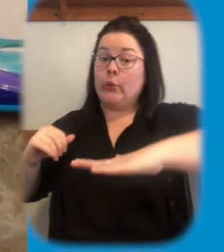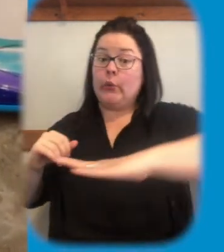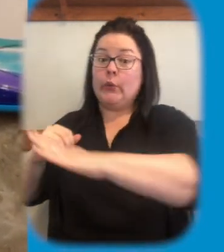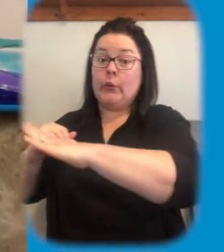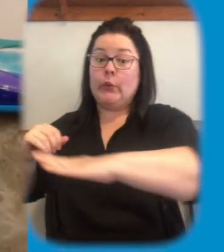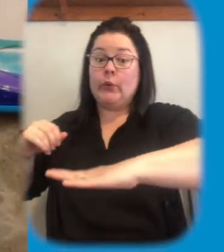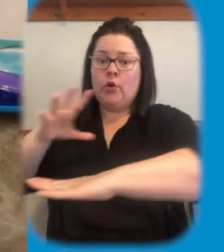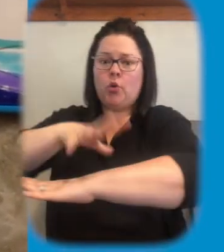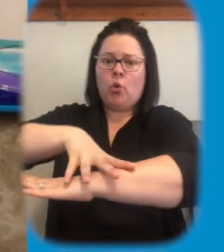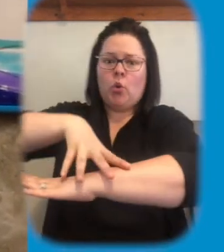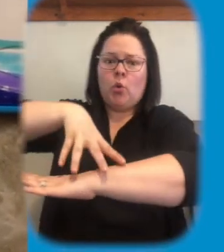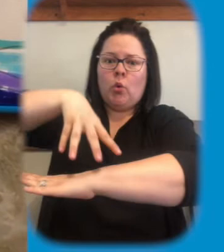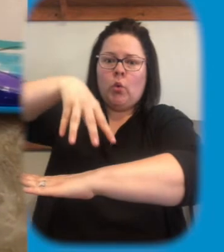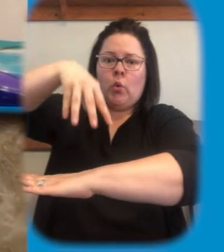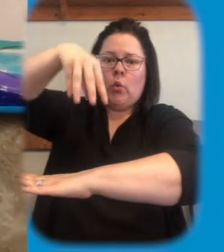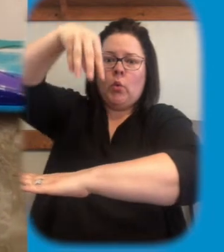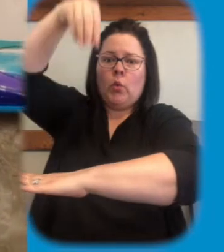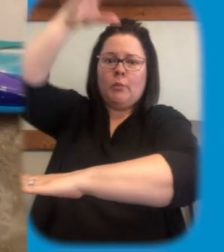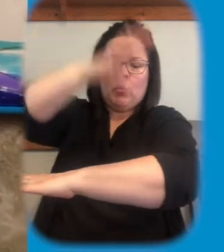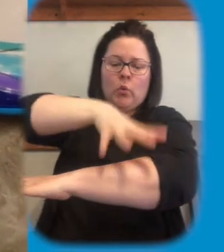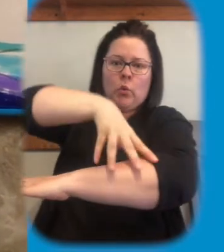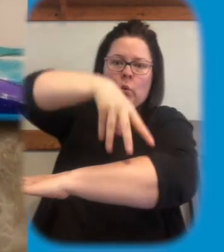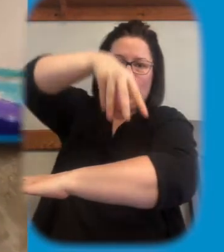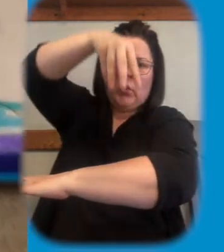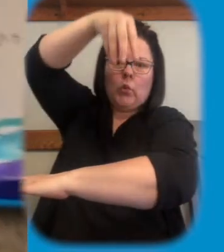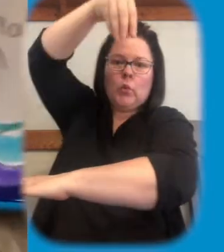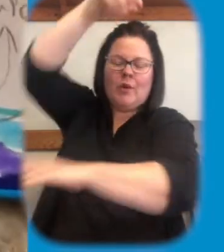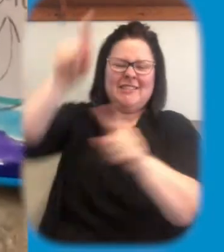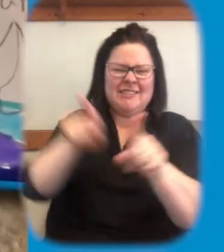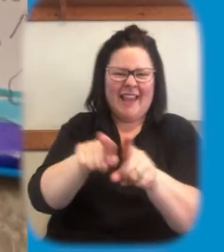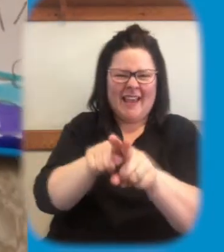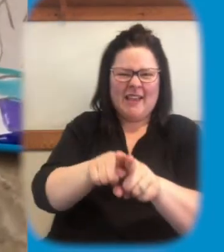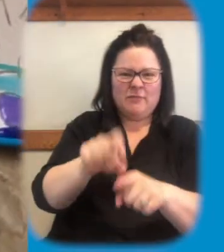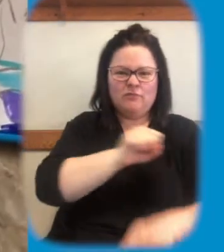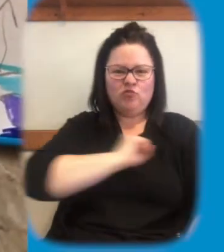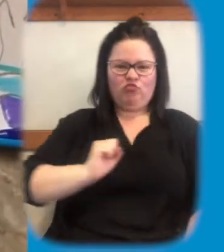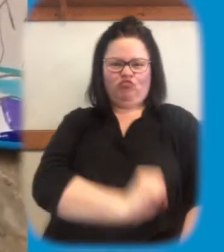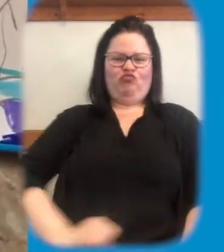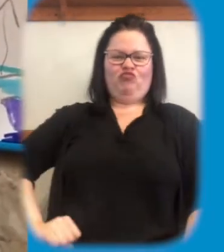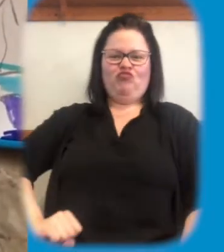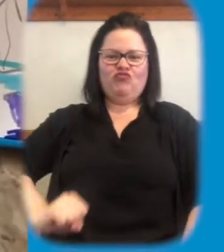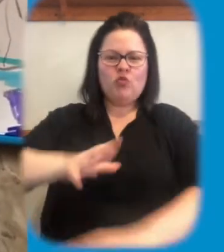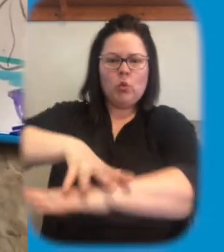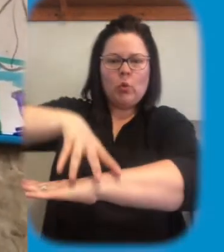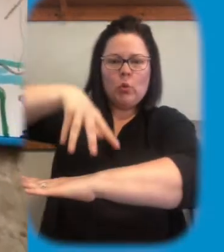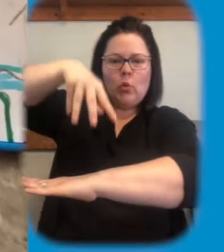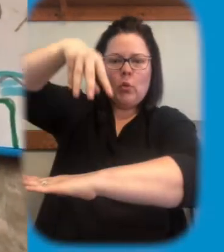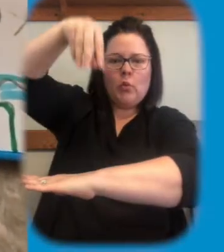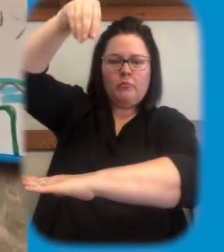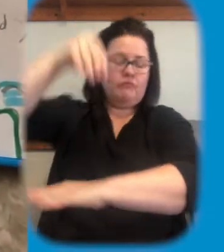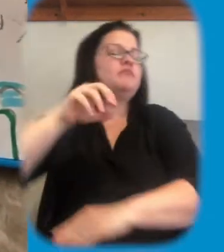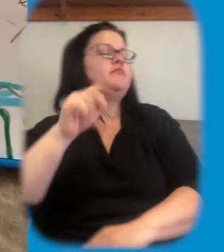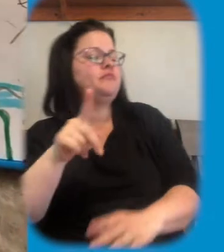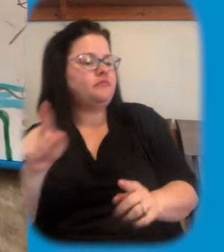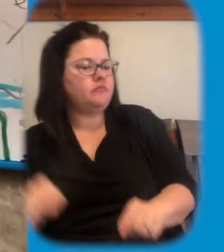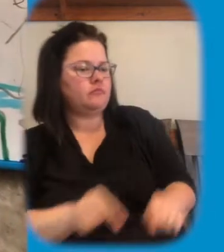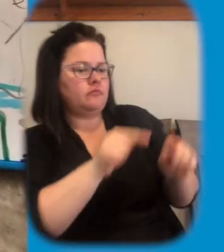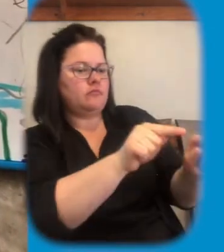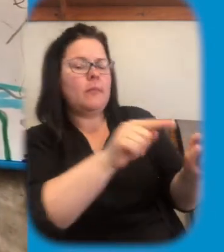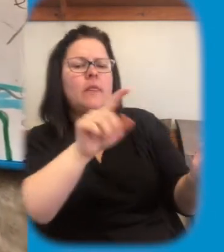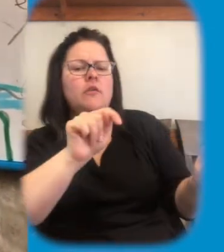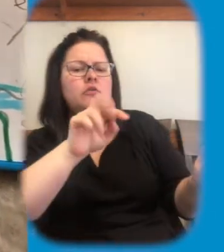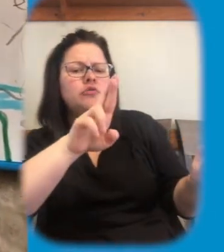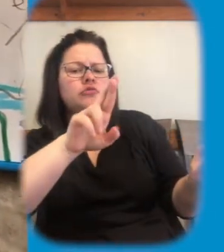and like superhero water. Okay. What is this part? What's